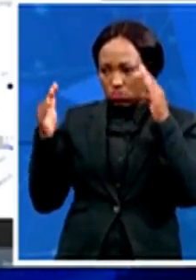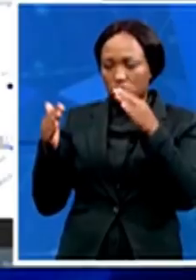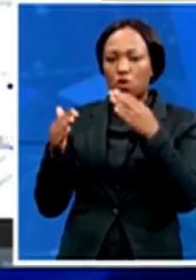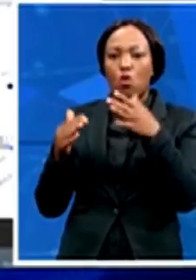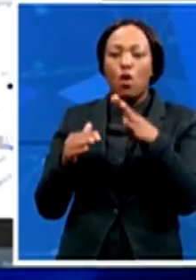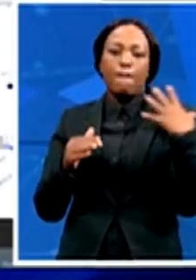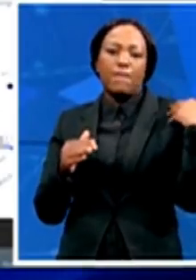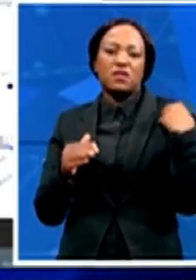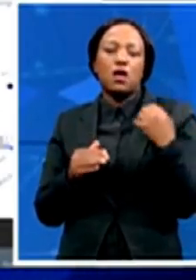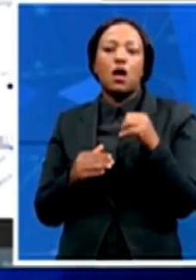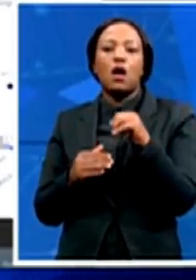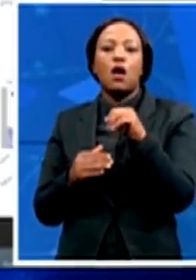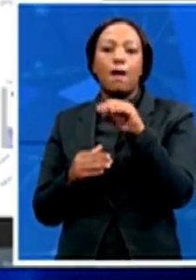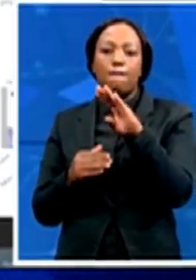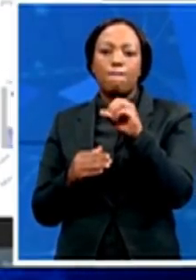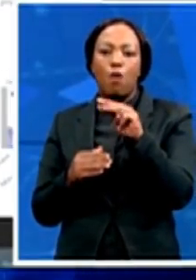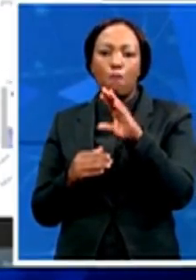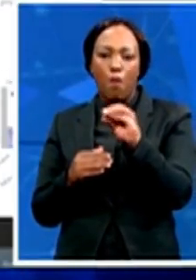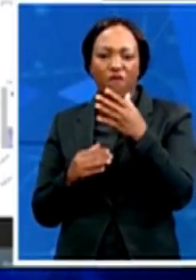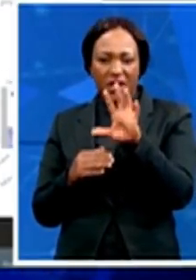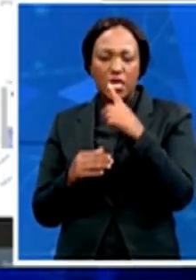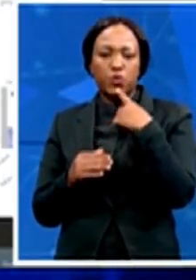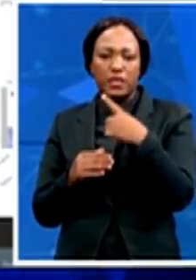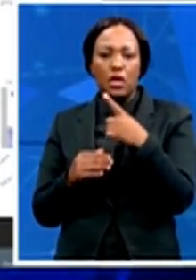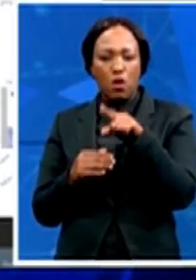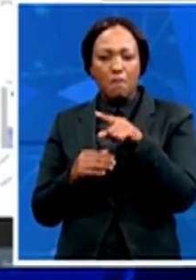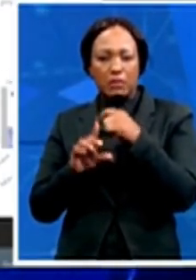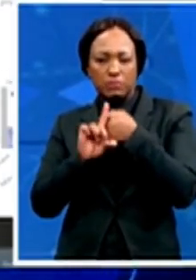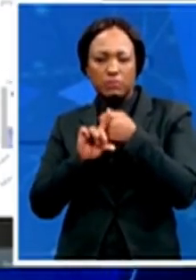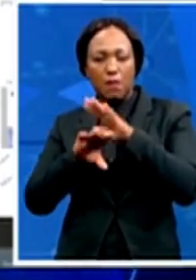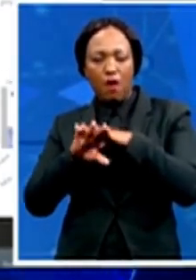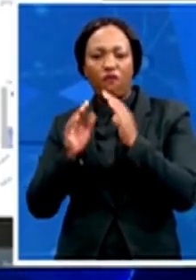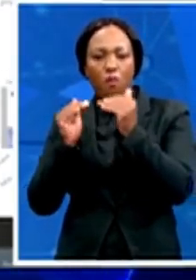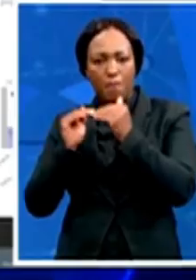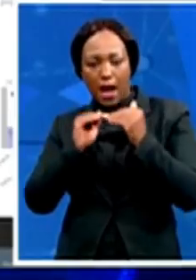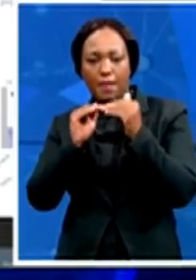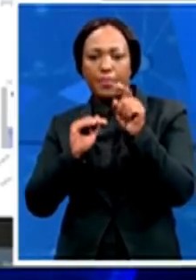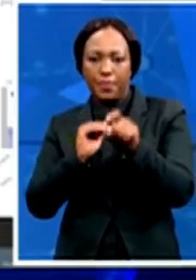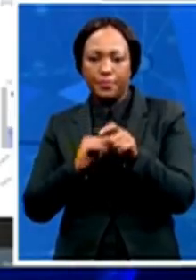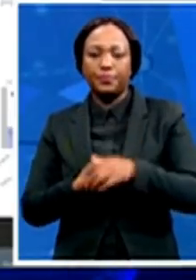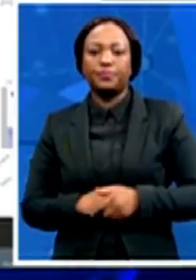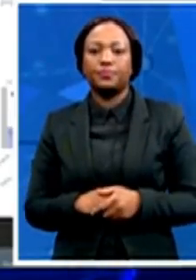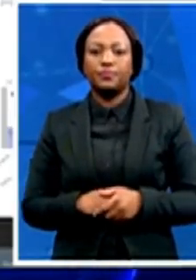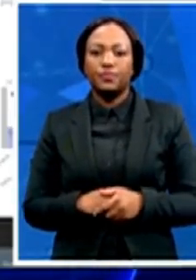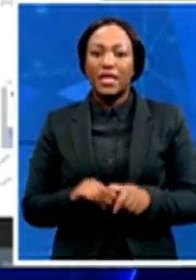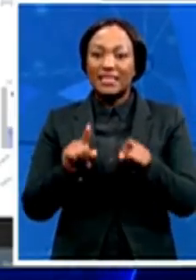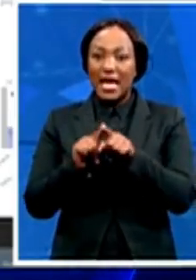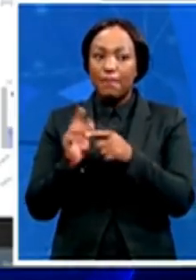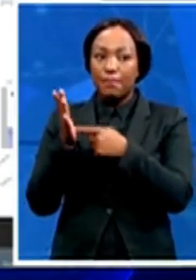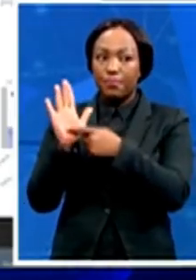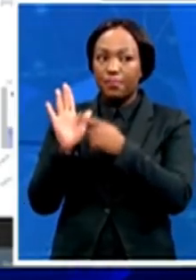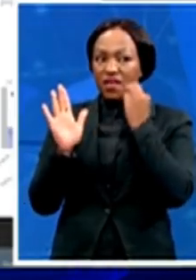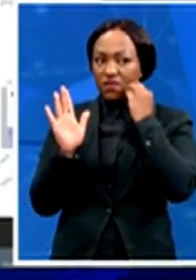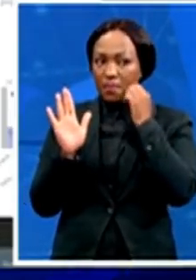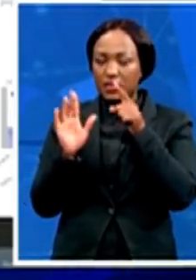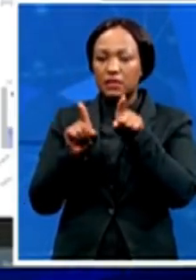to raise that in terms of equity. Then you repeat that same cascade, tell the same story for 50 to 59. And you can see